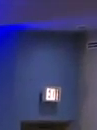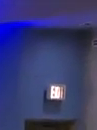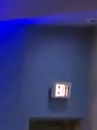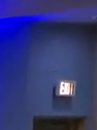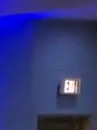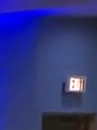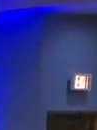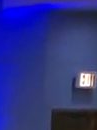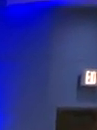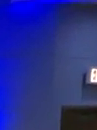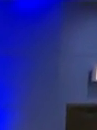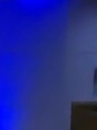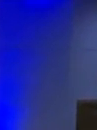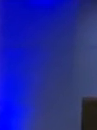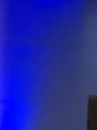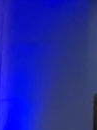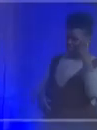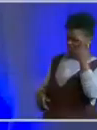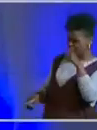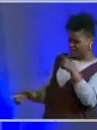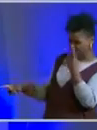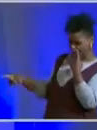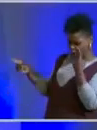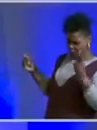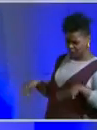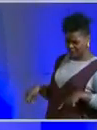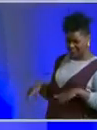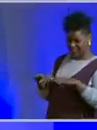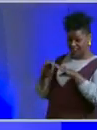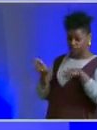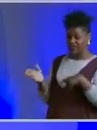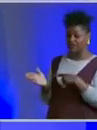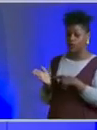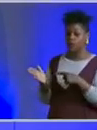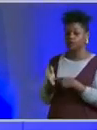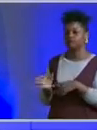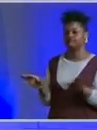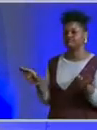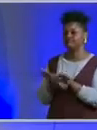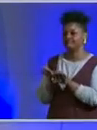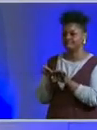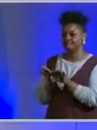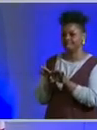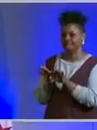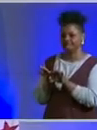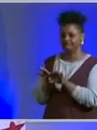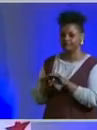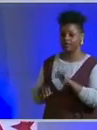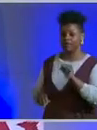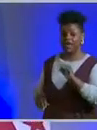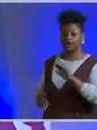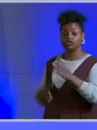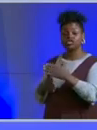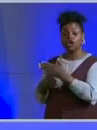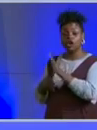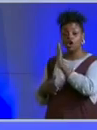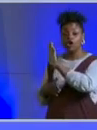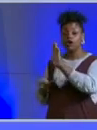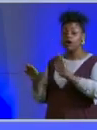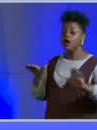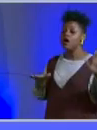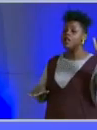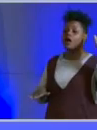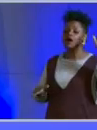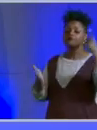I think we can all agree that housing affordability is a critical issue in the district today. As the mayor shared in her inaugural address, the administration has